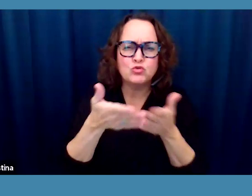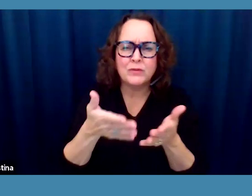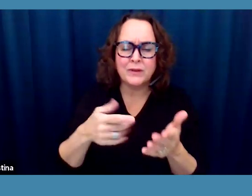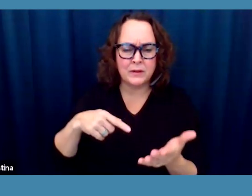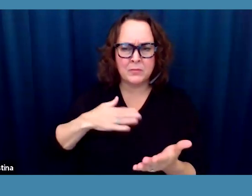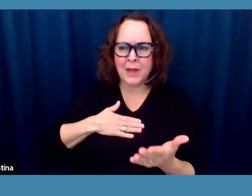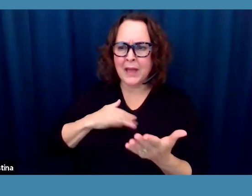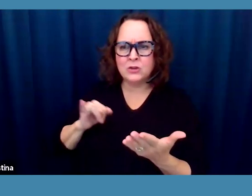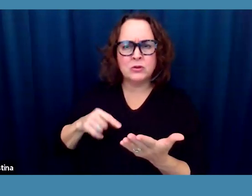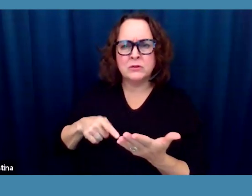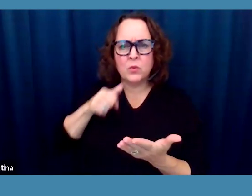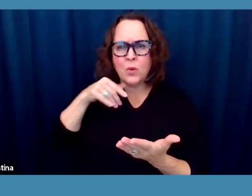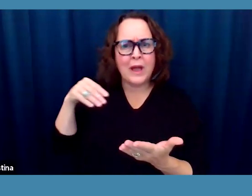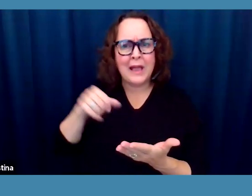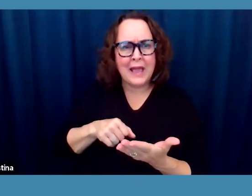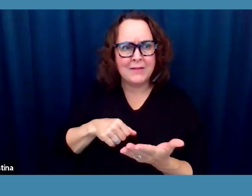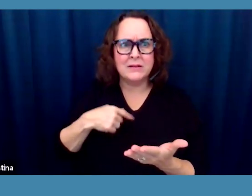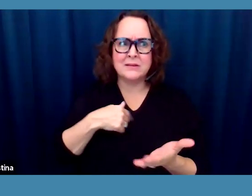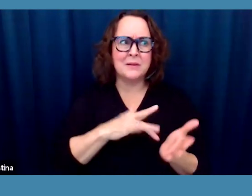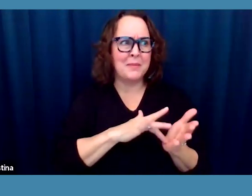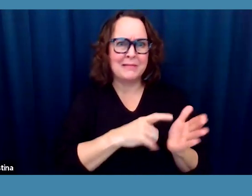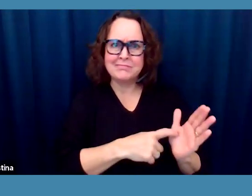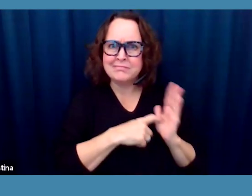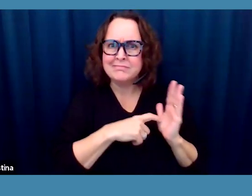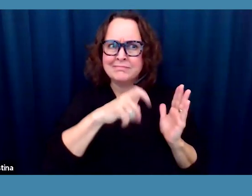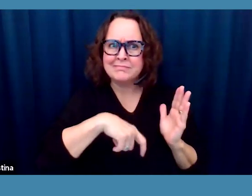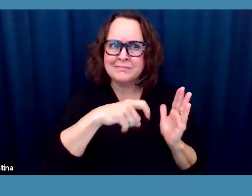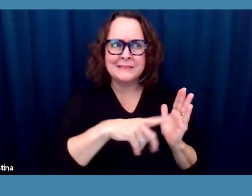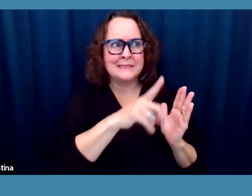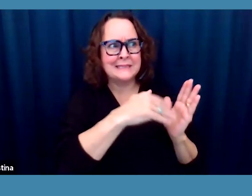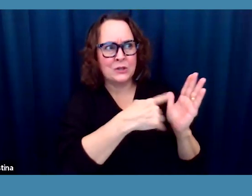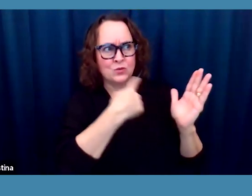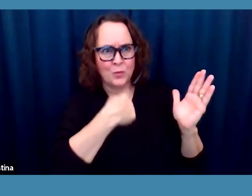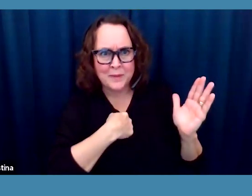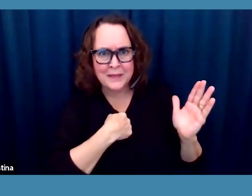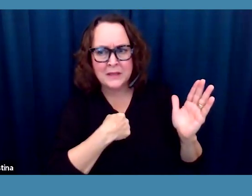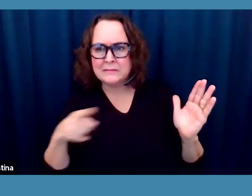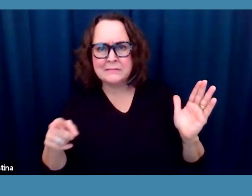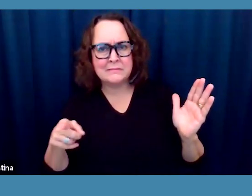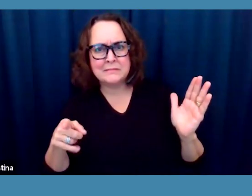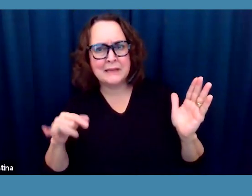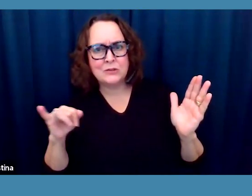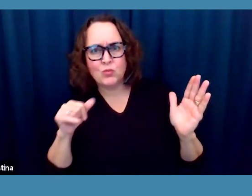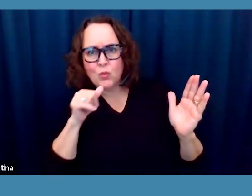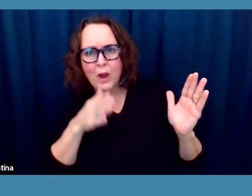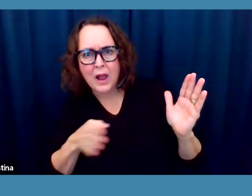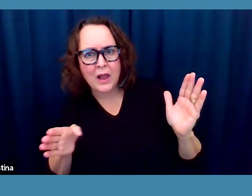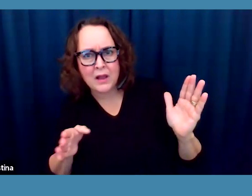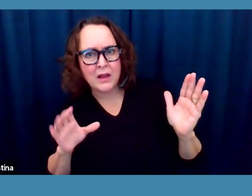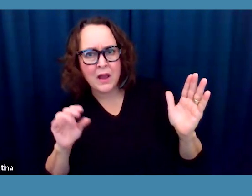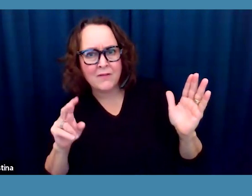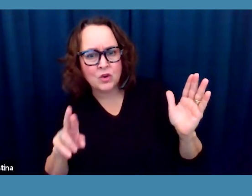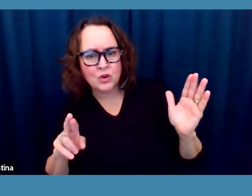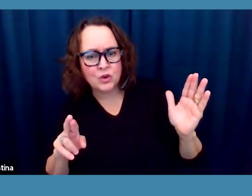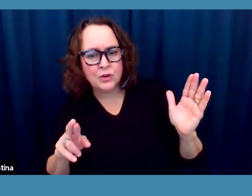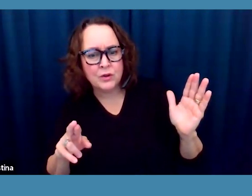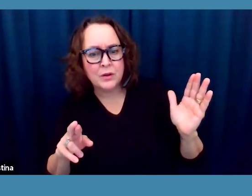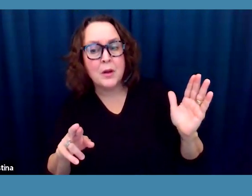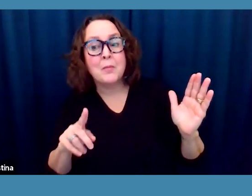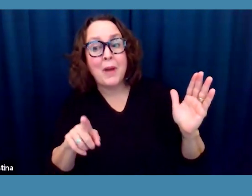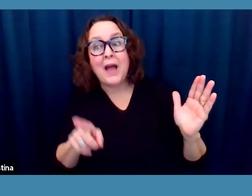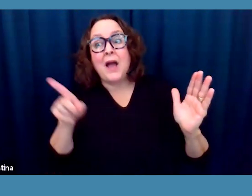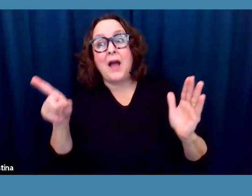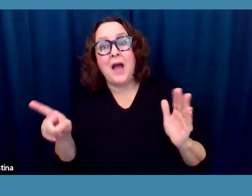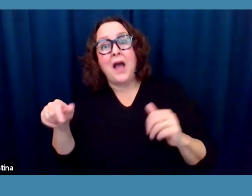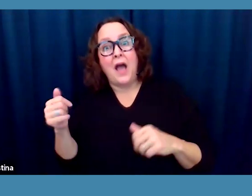doesn't cover it. And it's medically necessary. My doctor has prescribed it, but my plan will not cover it. But there's another plan available in my area who will cover